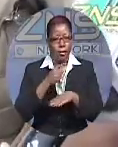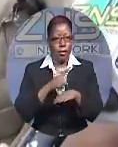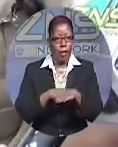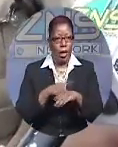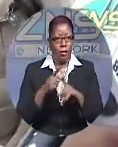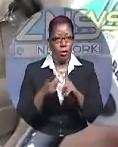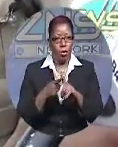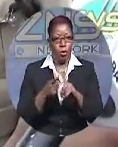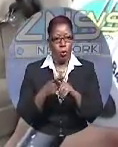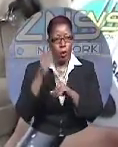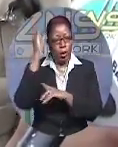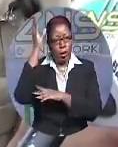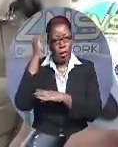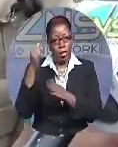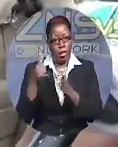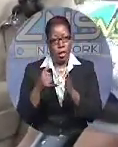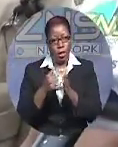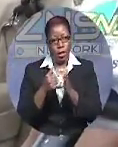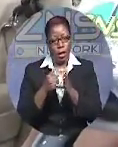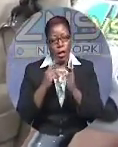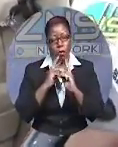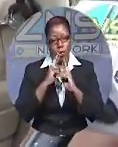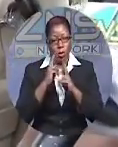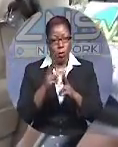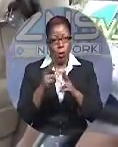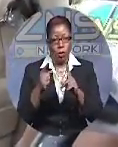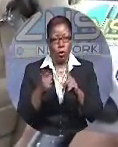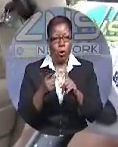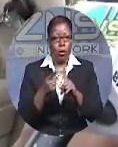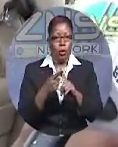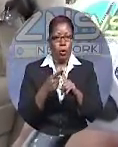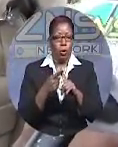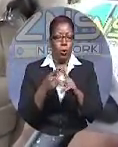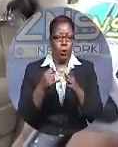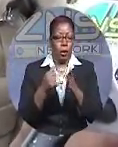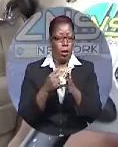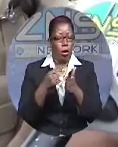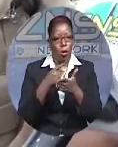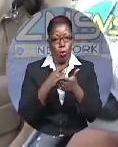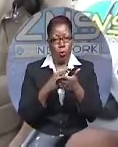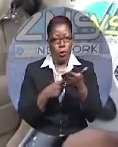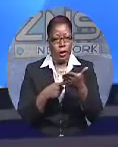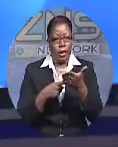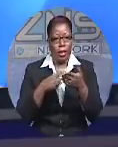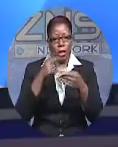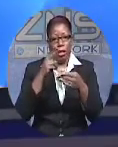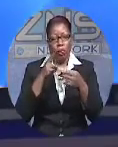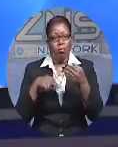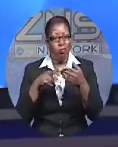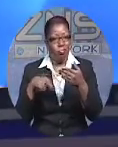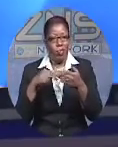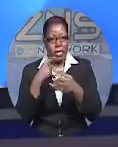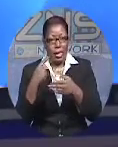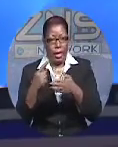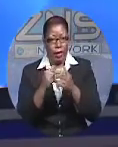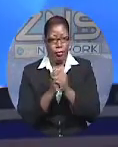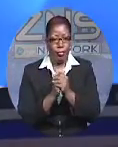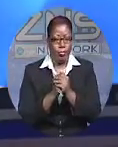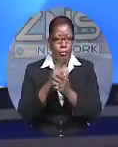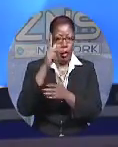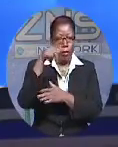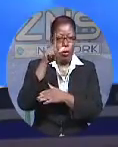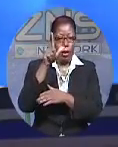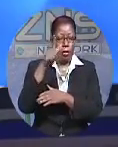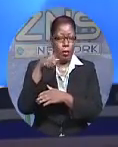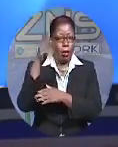to consider it, and I will be responding to what may be their final position. PLP Chairman